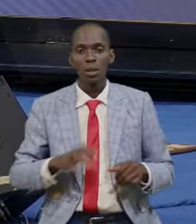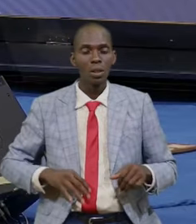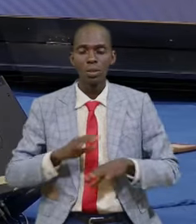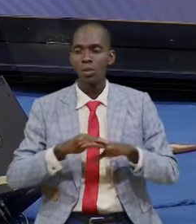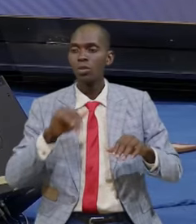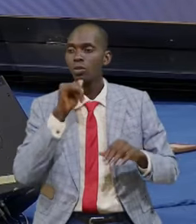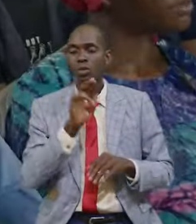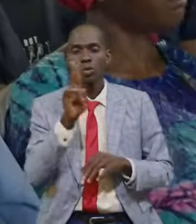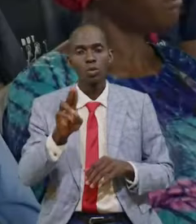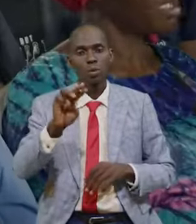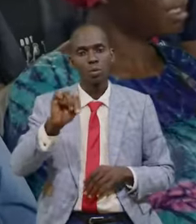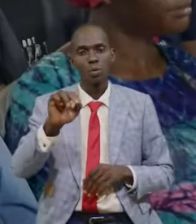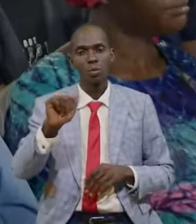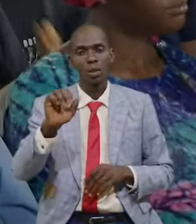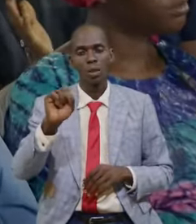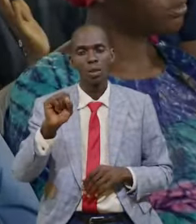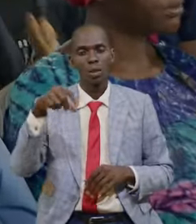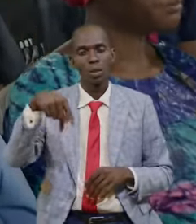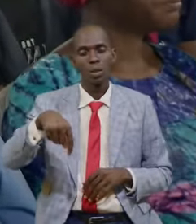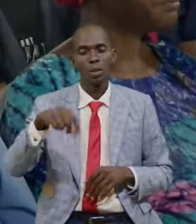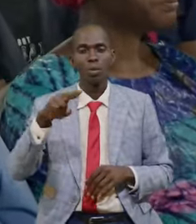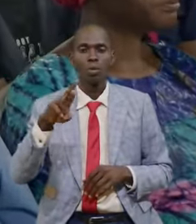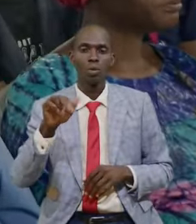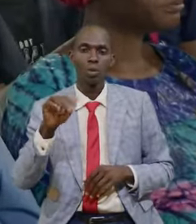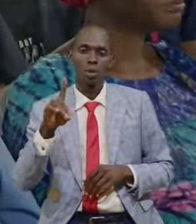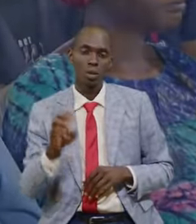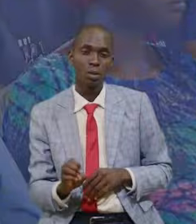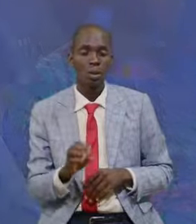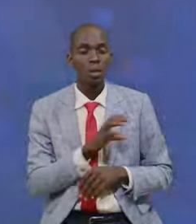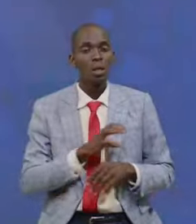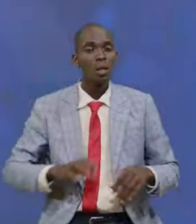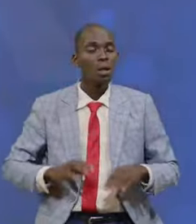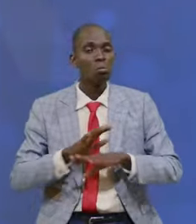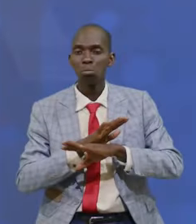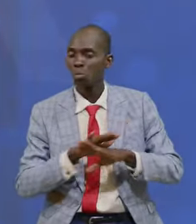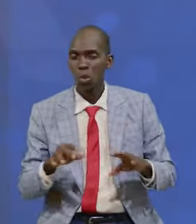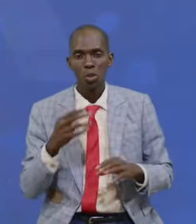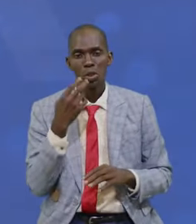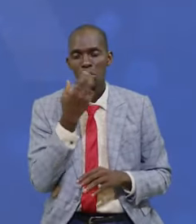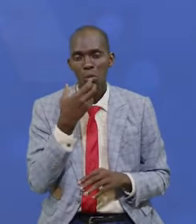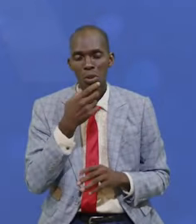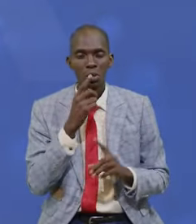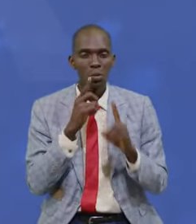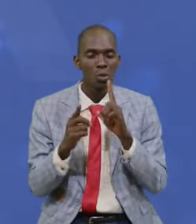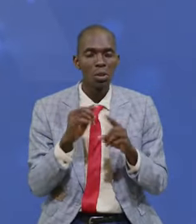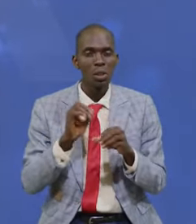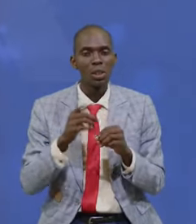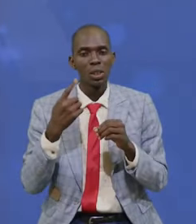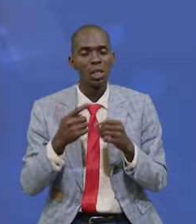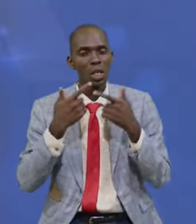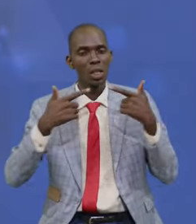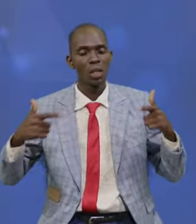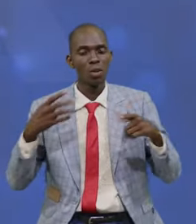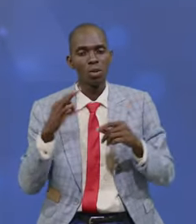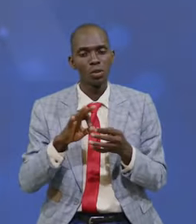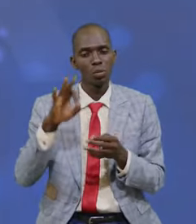not carry masquerade. Christ does not speak in the language of the spirit of darkness.